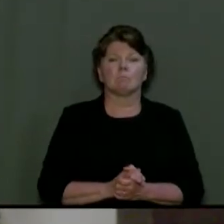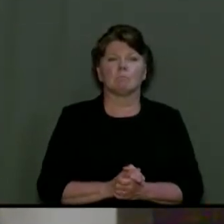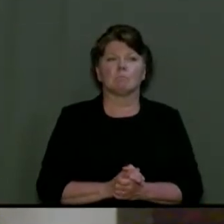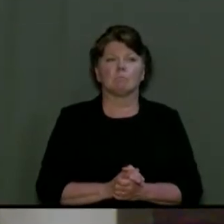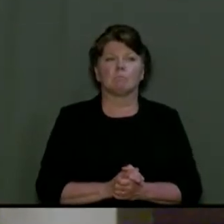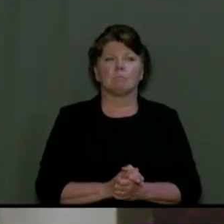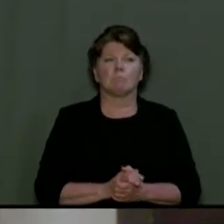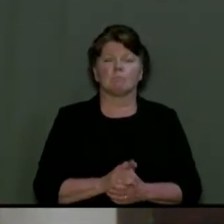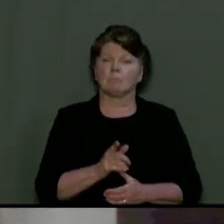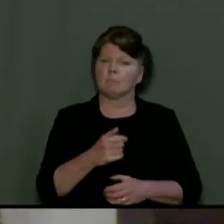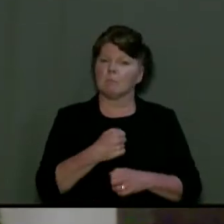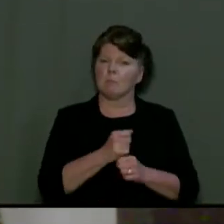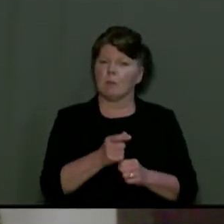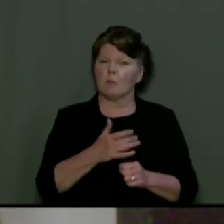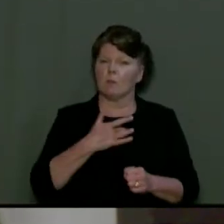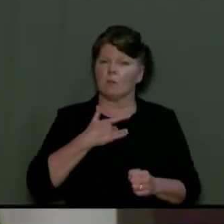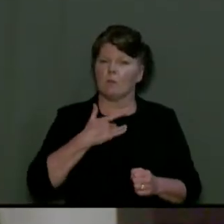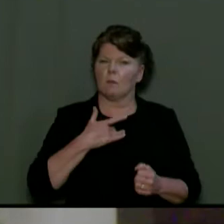Does that make you feel